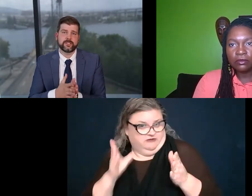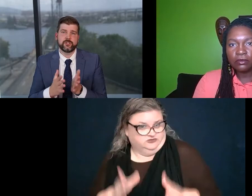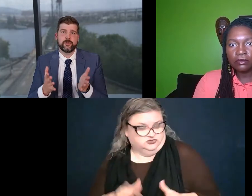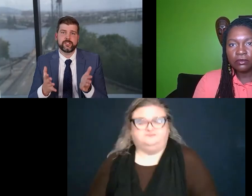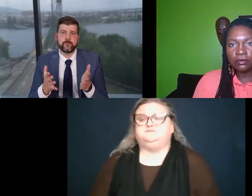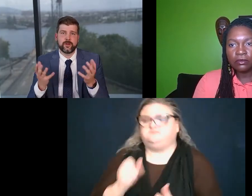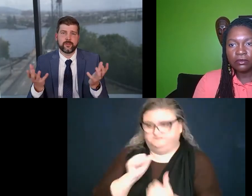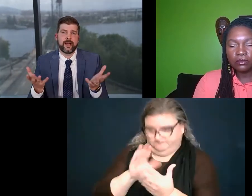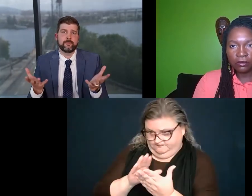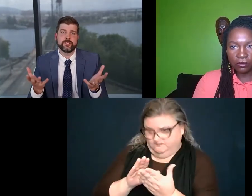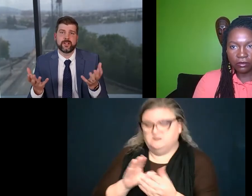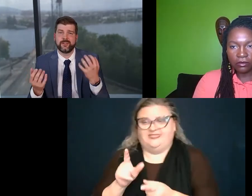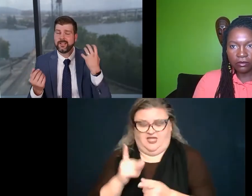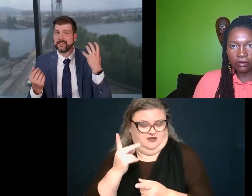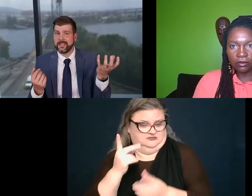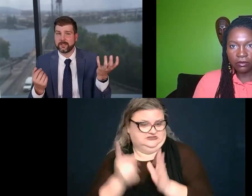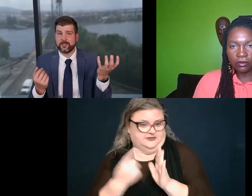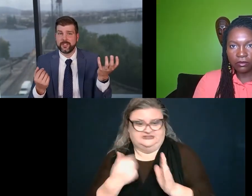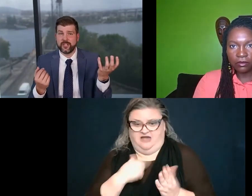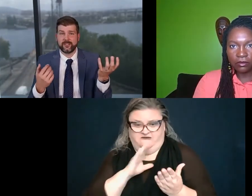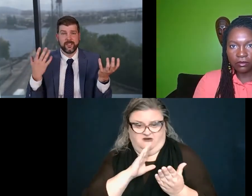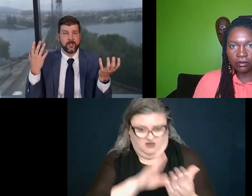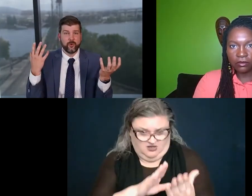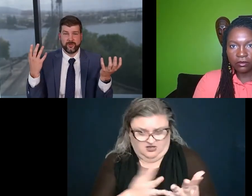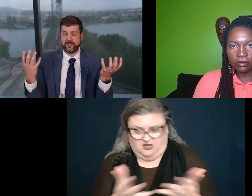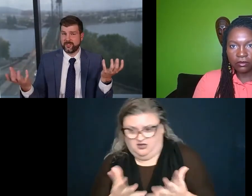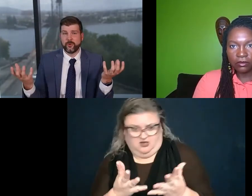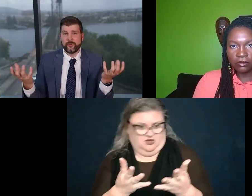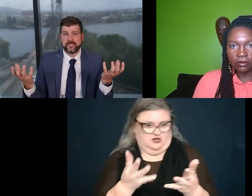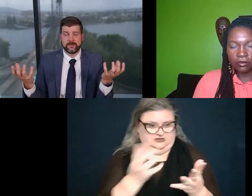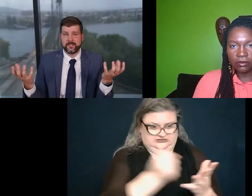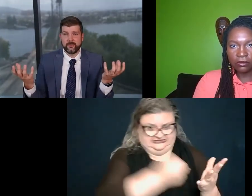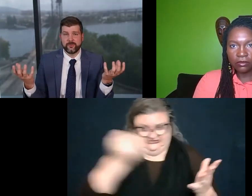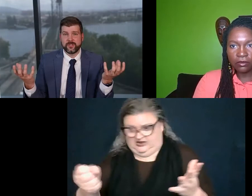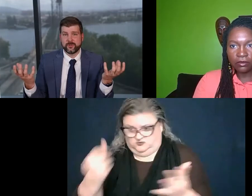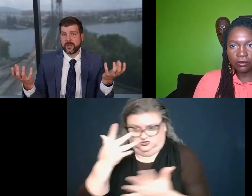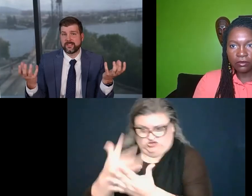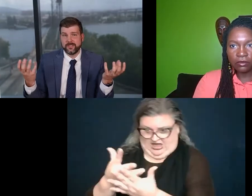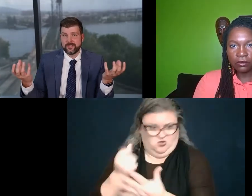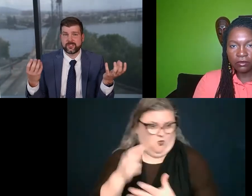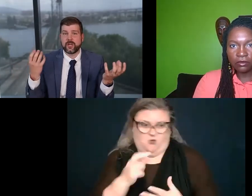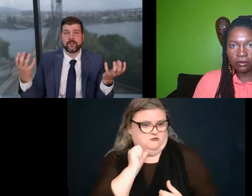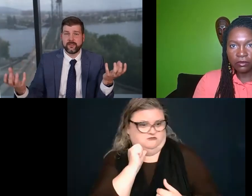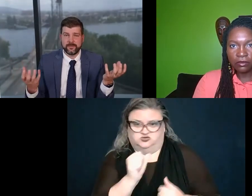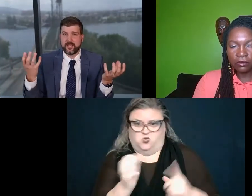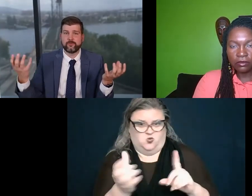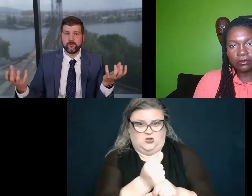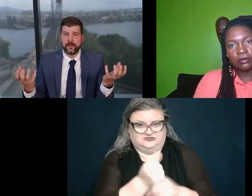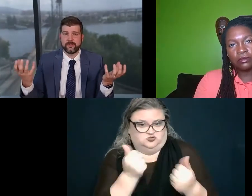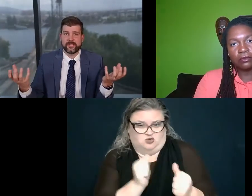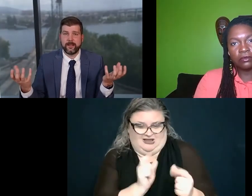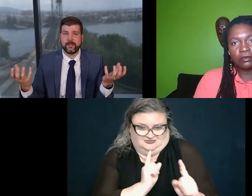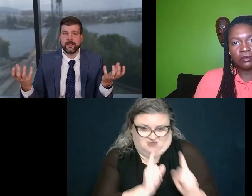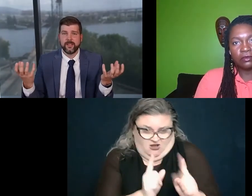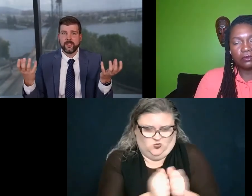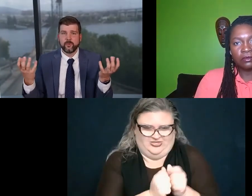with a situation where their options are take someone to jail or don't arrest them and don't, you know, try to just talk them down from whatever